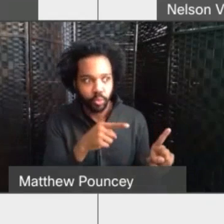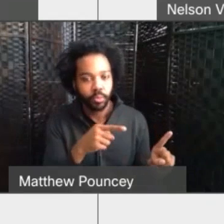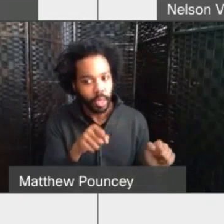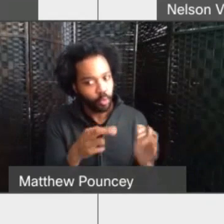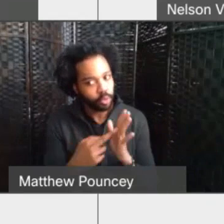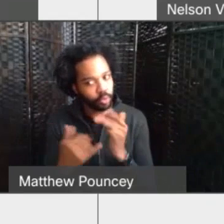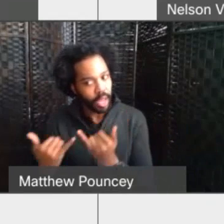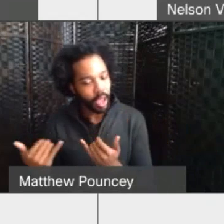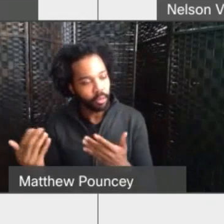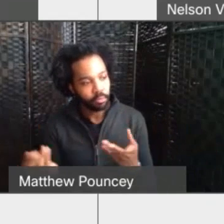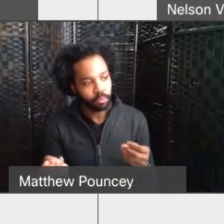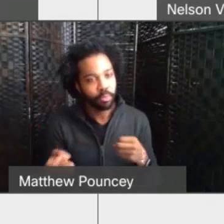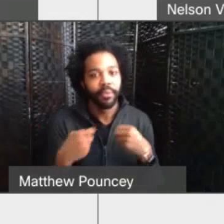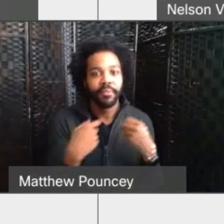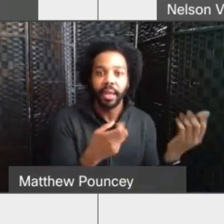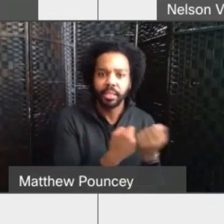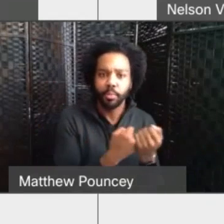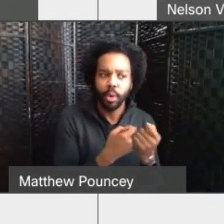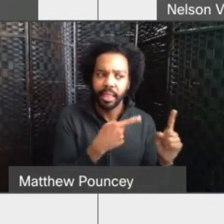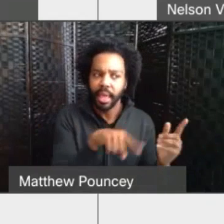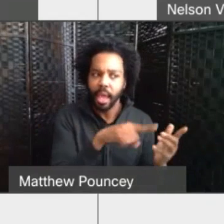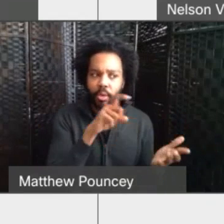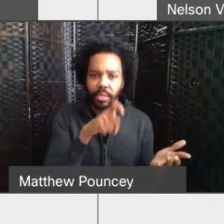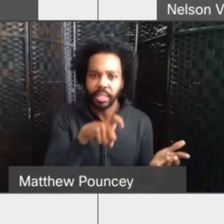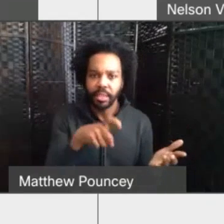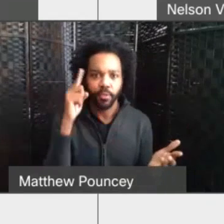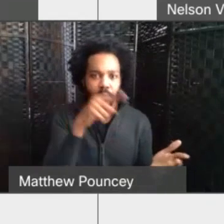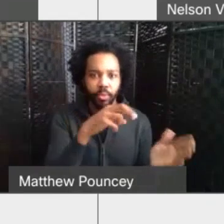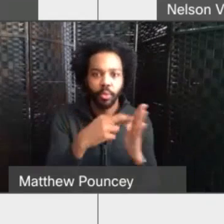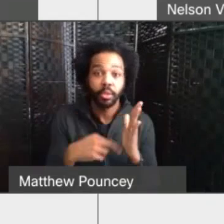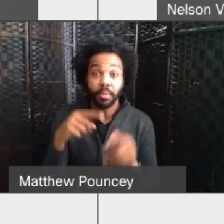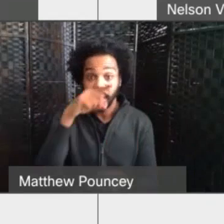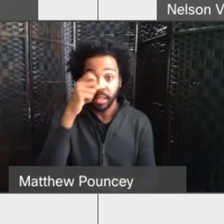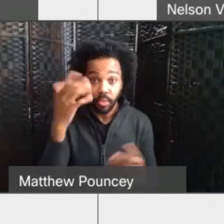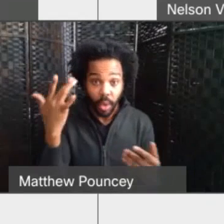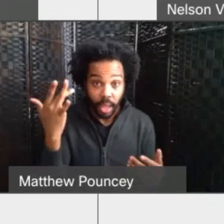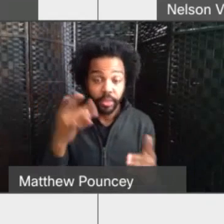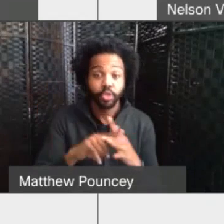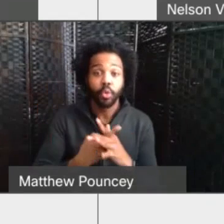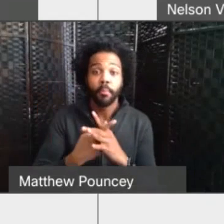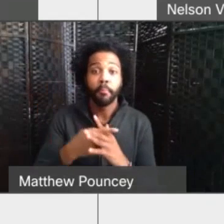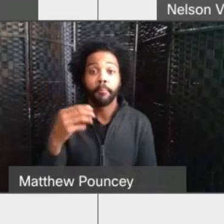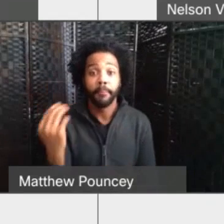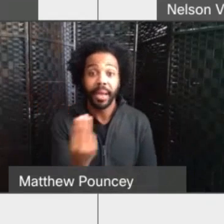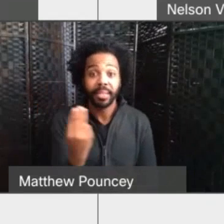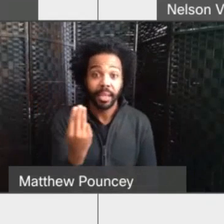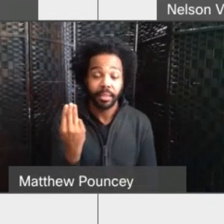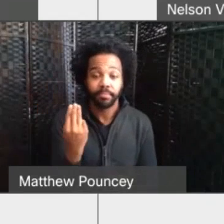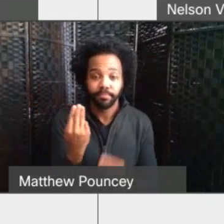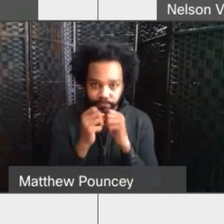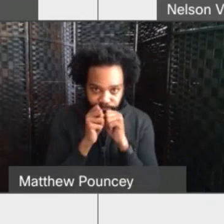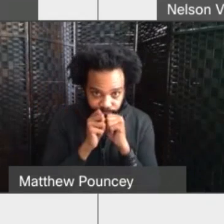to provide them the support they need in order to register, because starting on Monday, and the communication did go out on